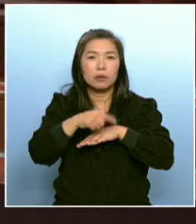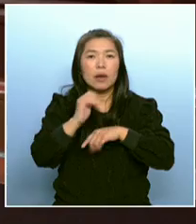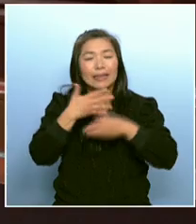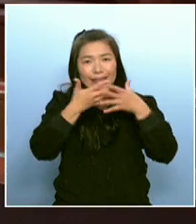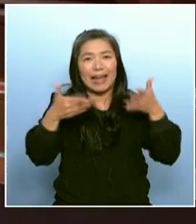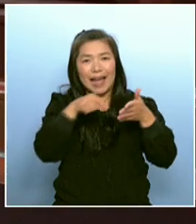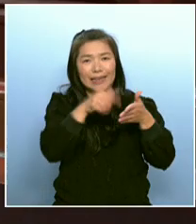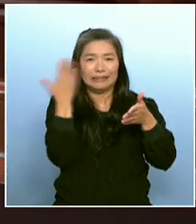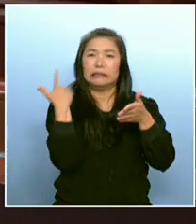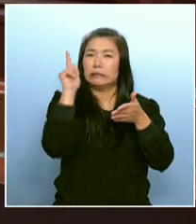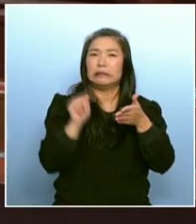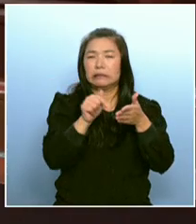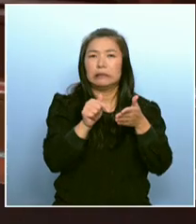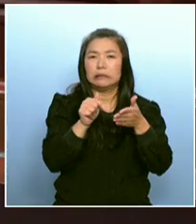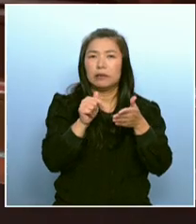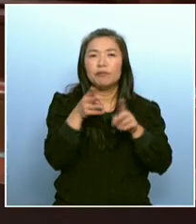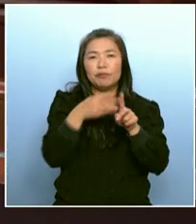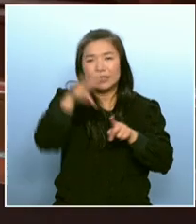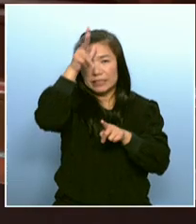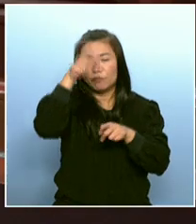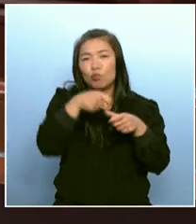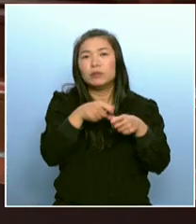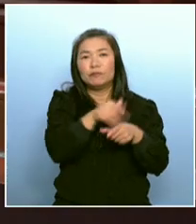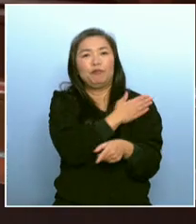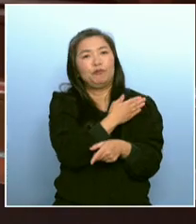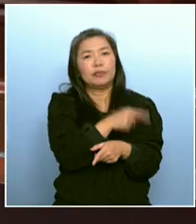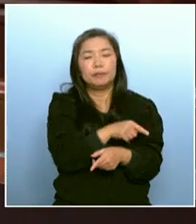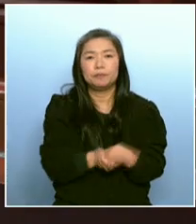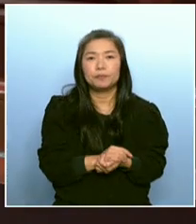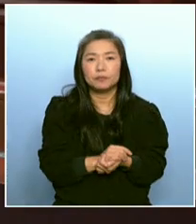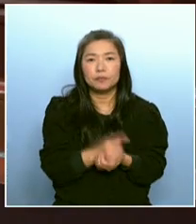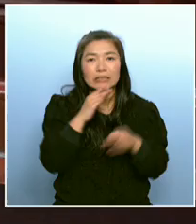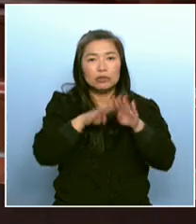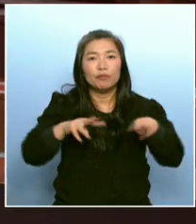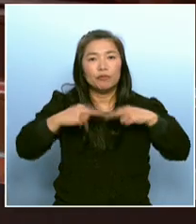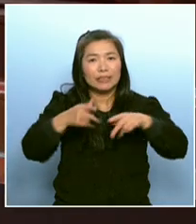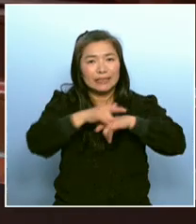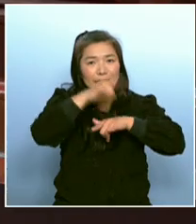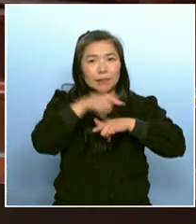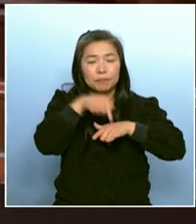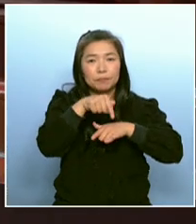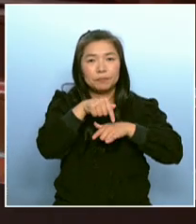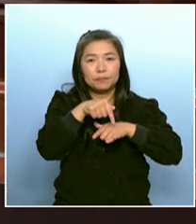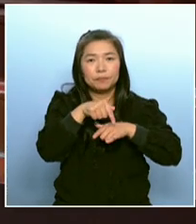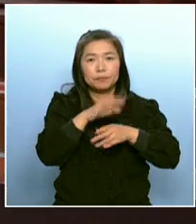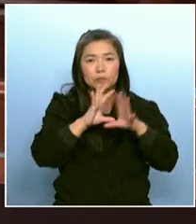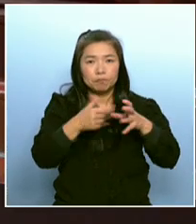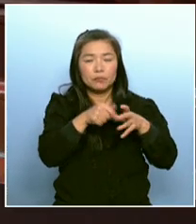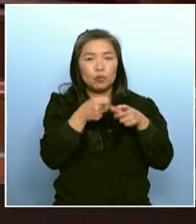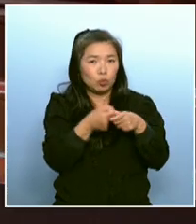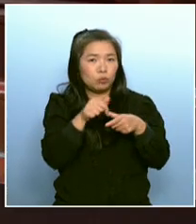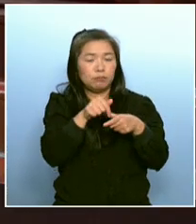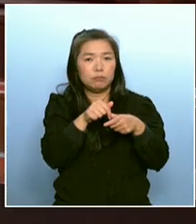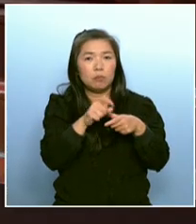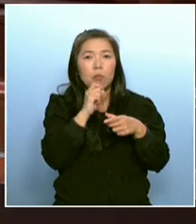Strive and Rise program, under the Strive and Rise program, we have some well-known